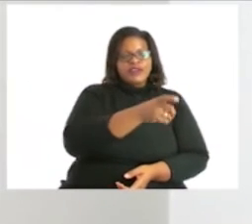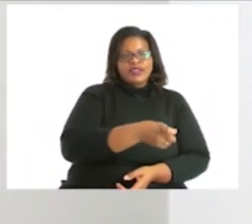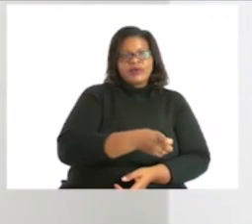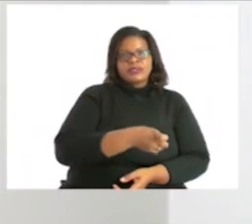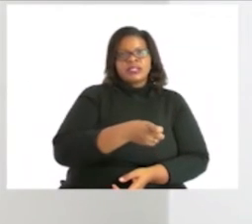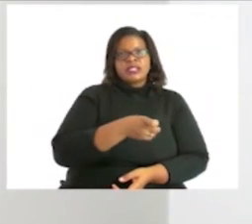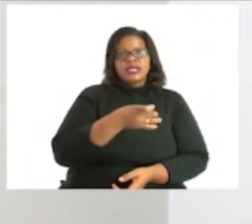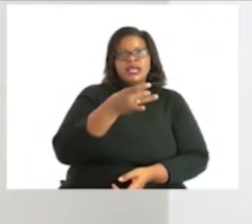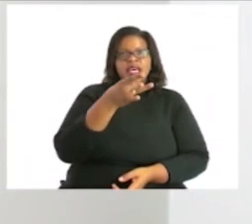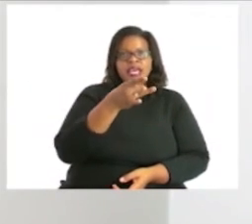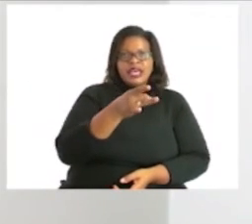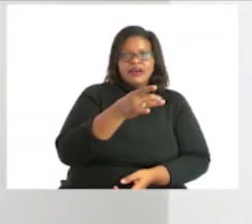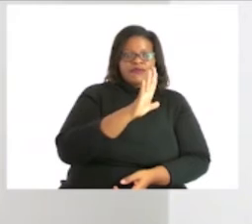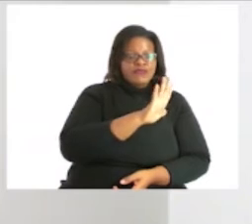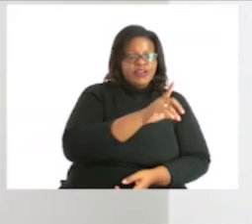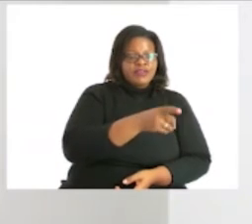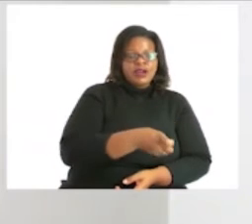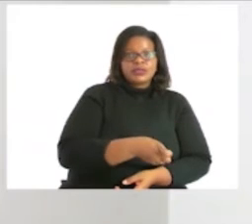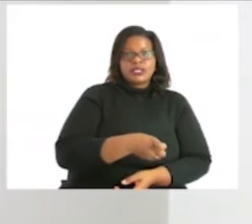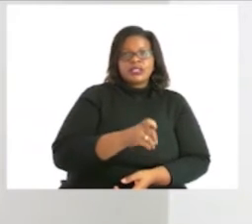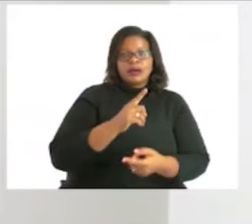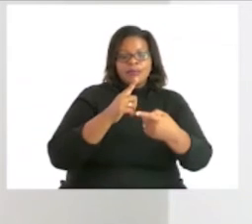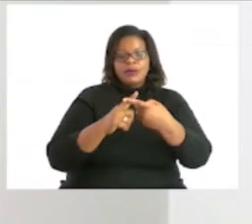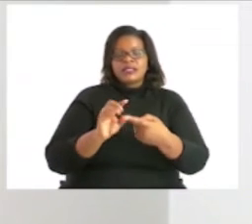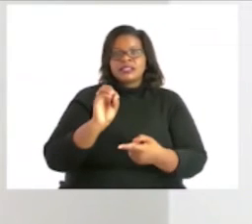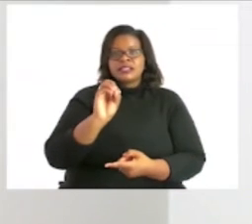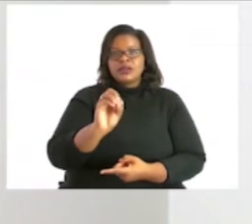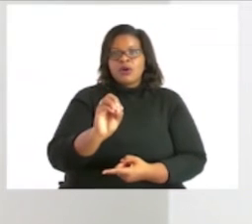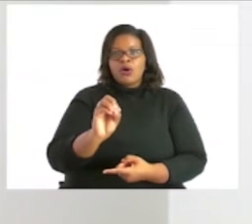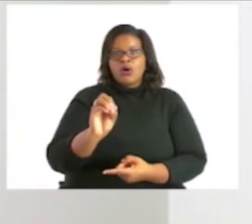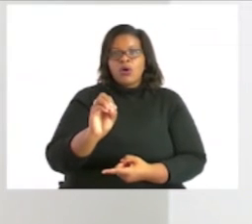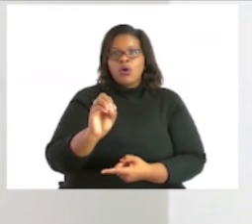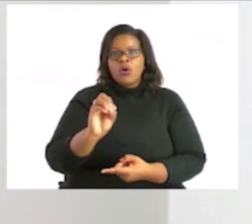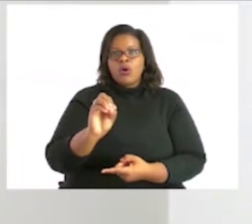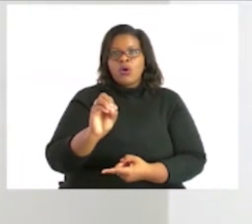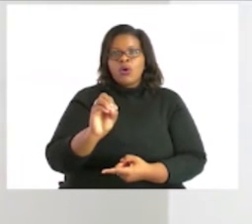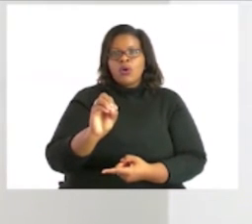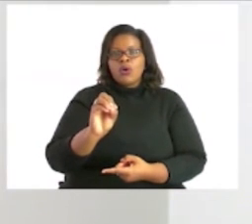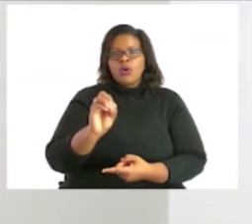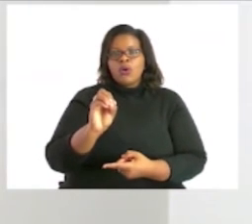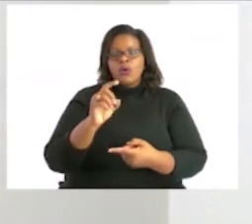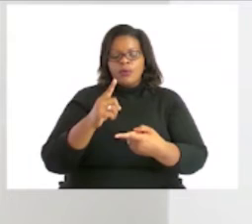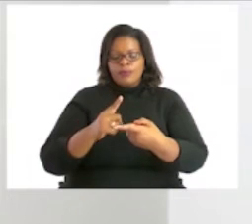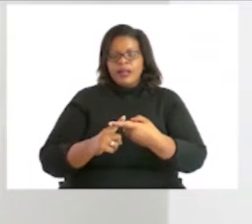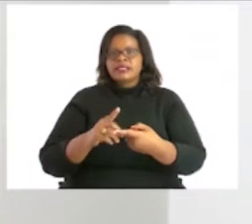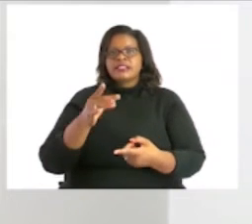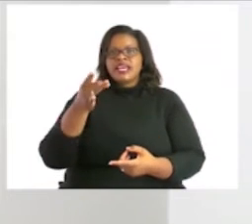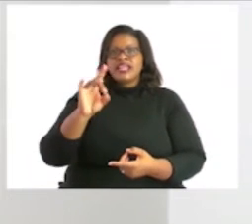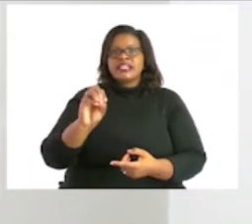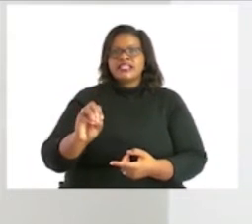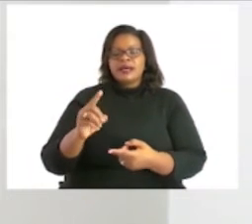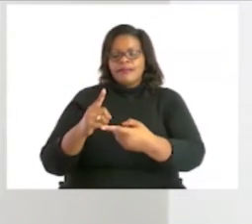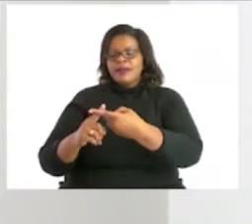5,087 is written as 5,000 plus 0 to show that we've got no hundreds, plus 80